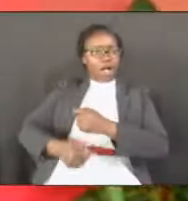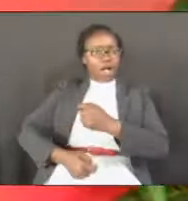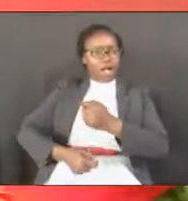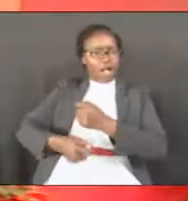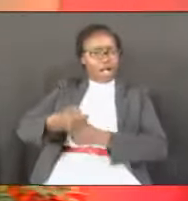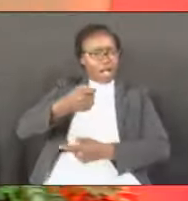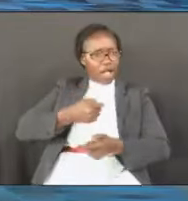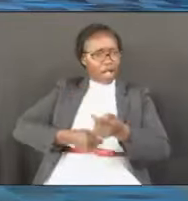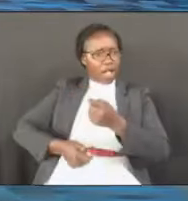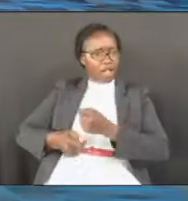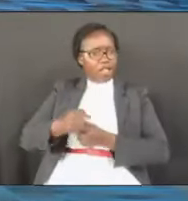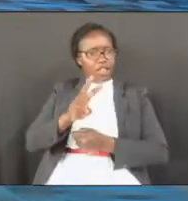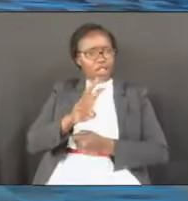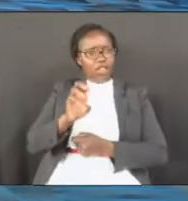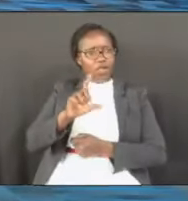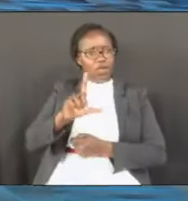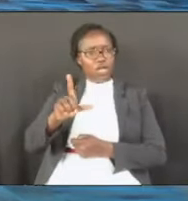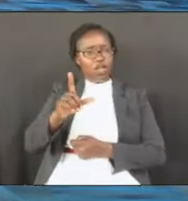You're not with me.